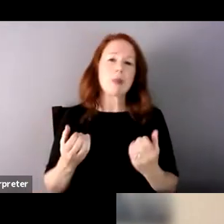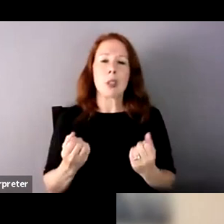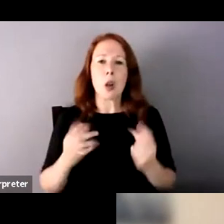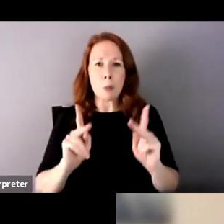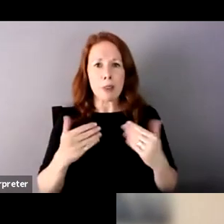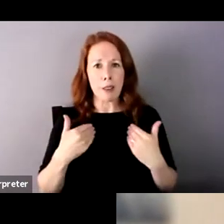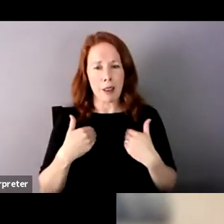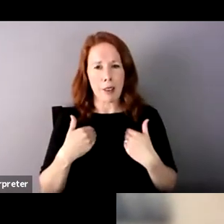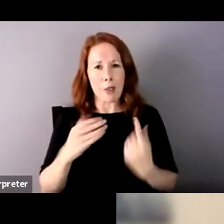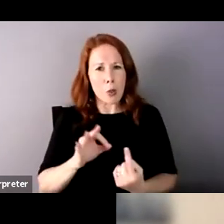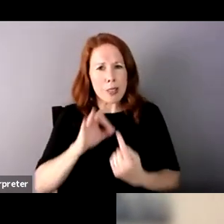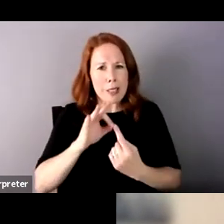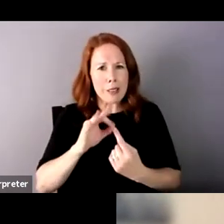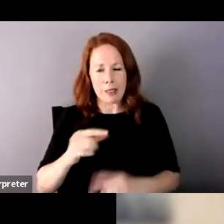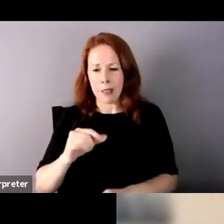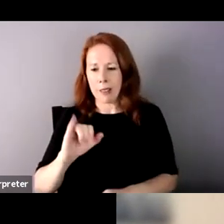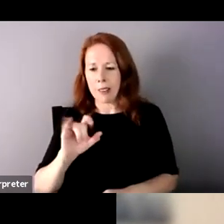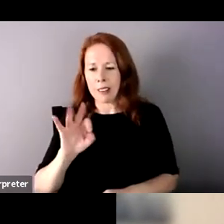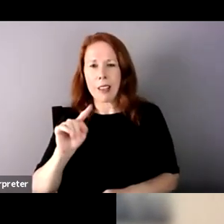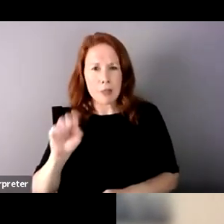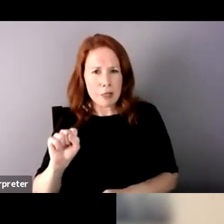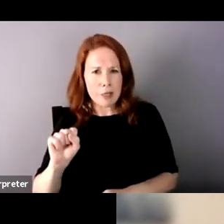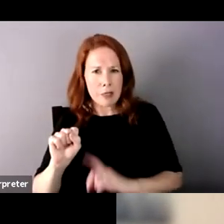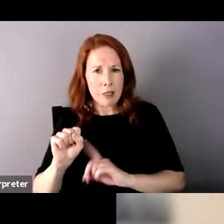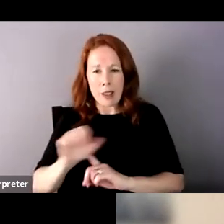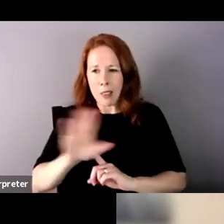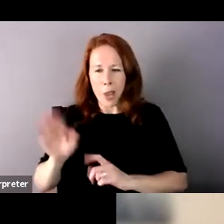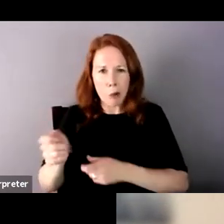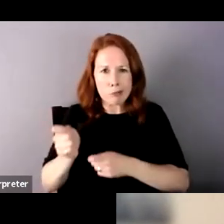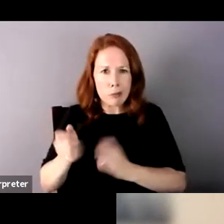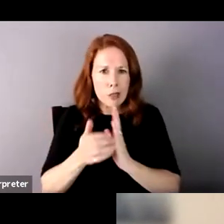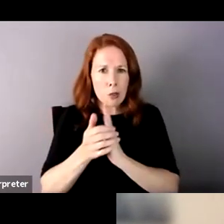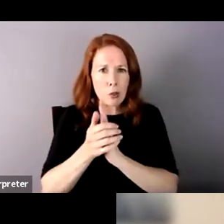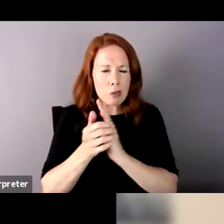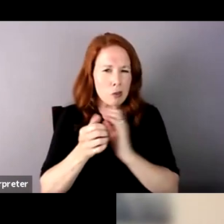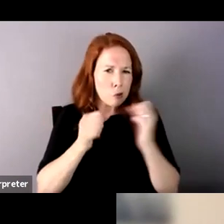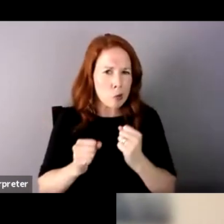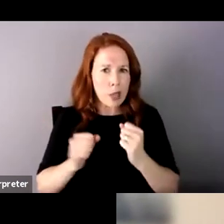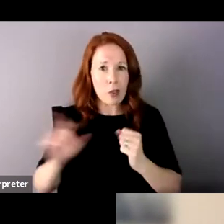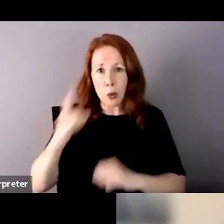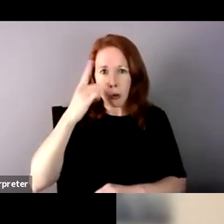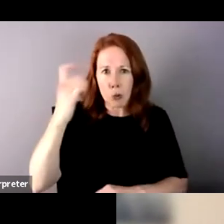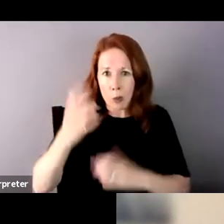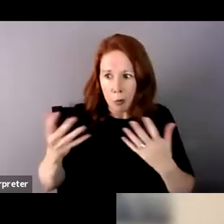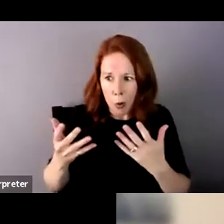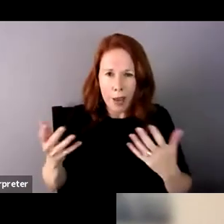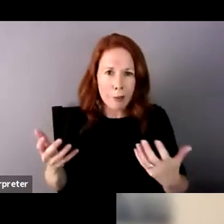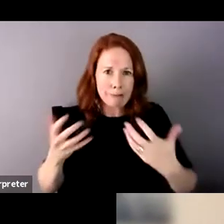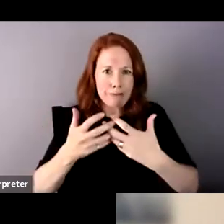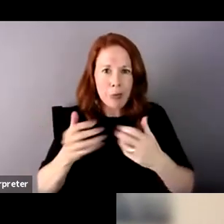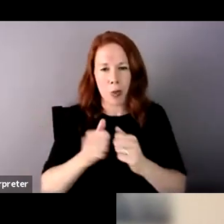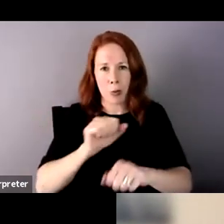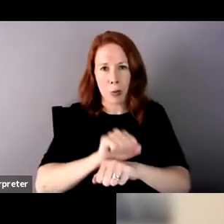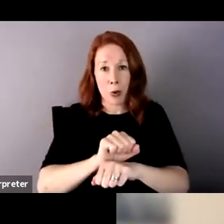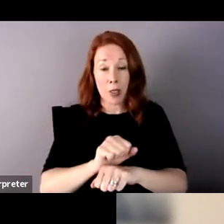and unique gifts and pulling out those, you know, strengths and just those dreams. You know, these youth